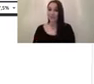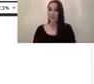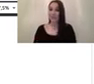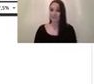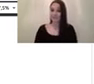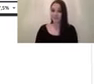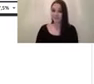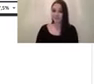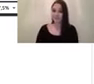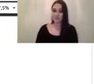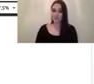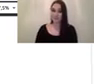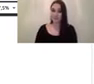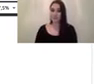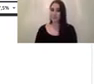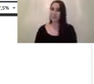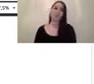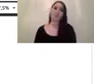interface.